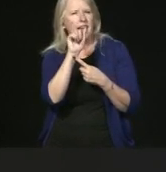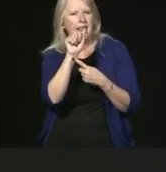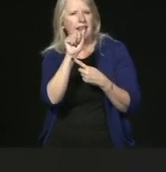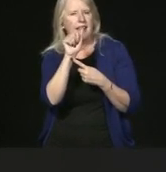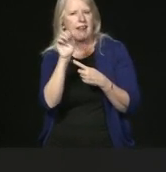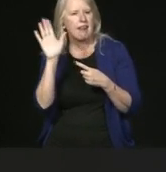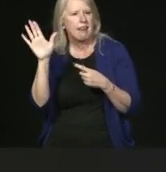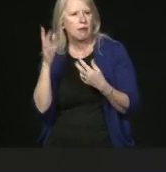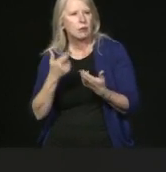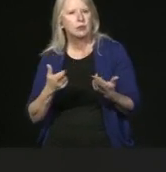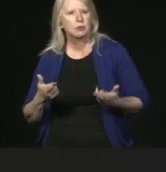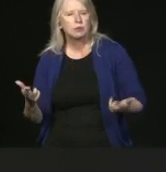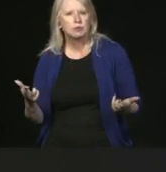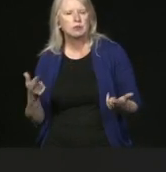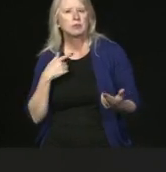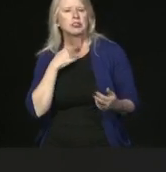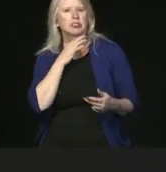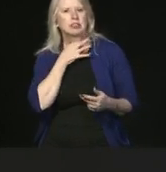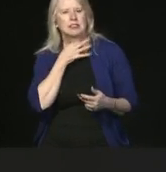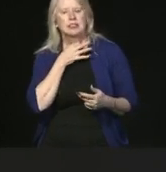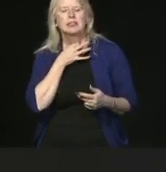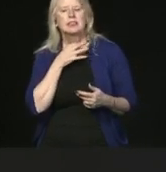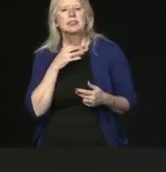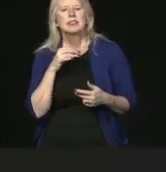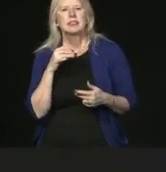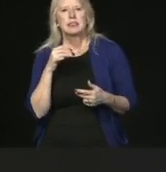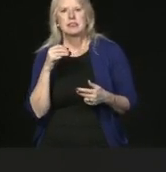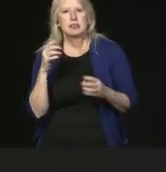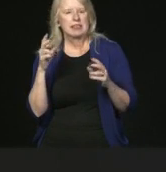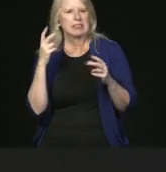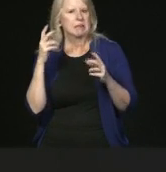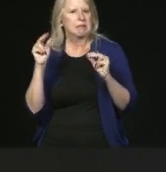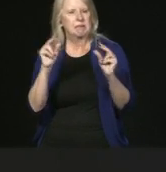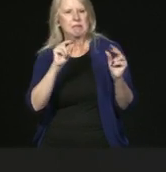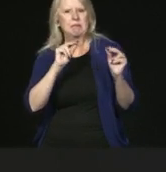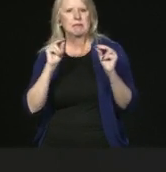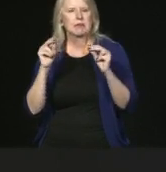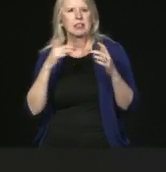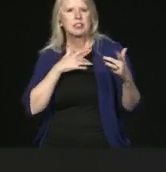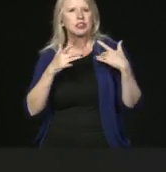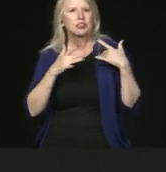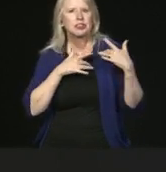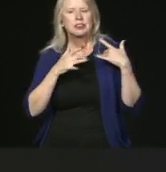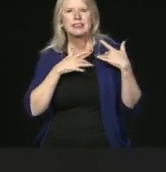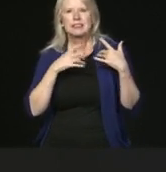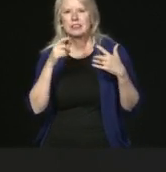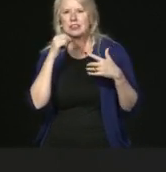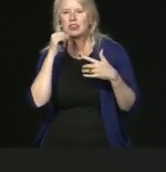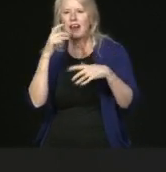we're hearing rumblings about concerns about the availability of meat inspectors at Canadian plants.